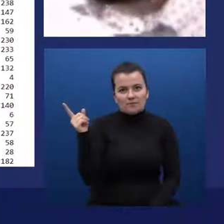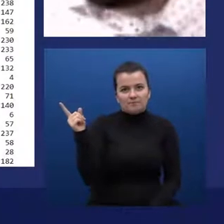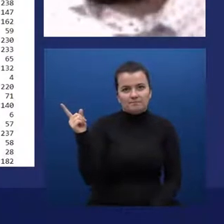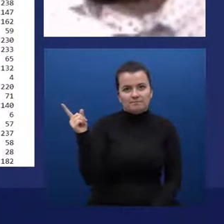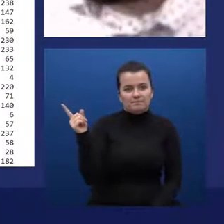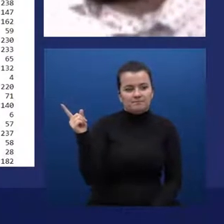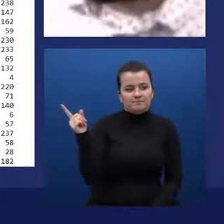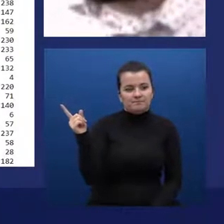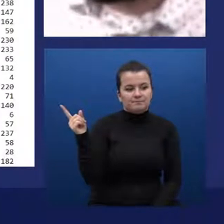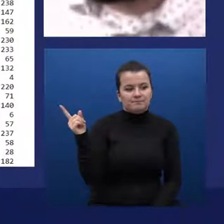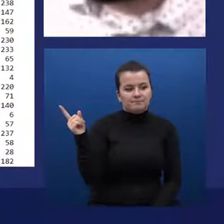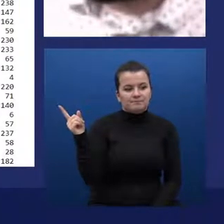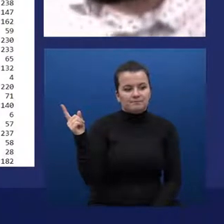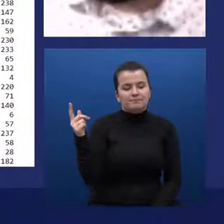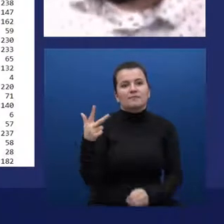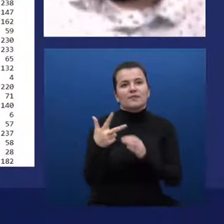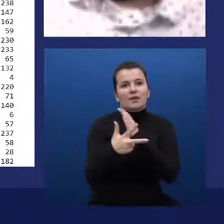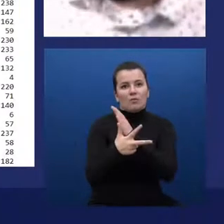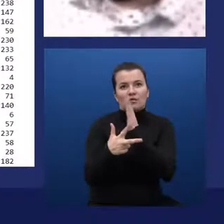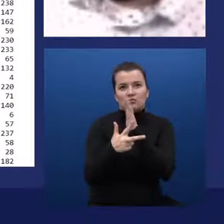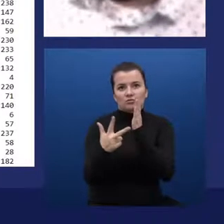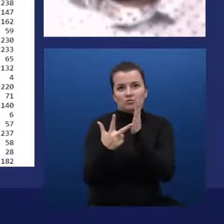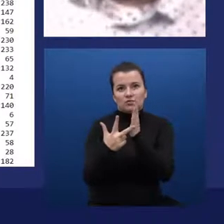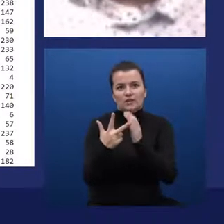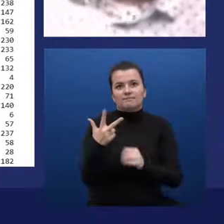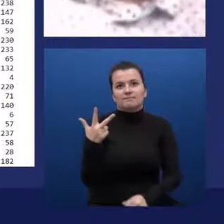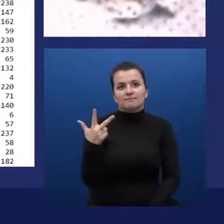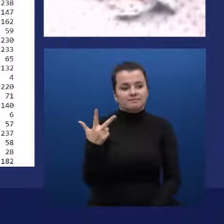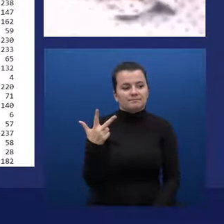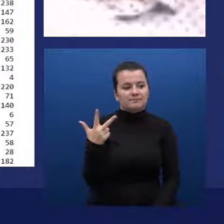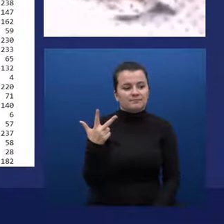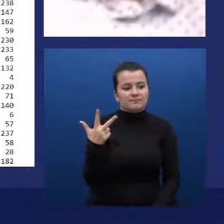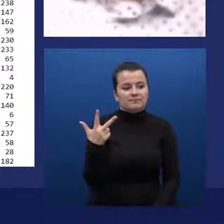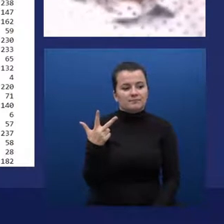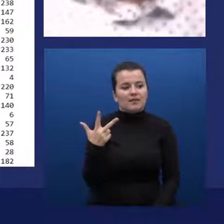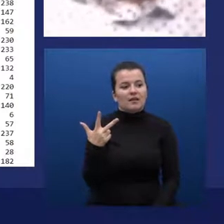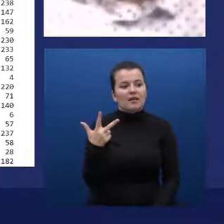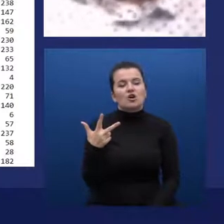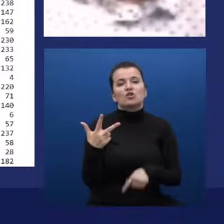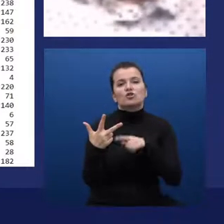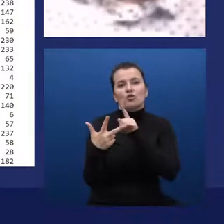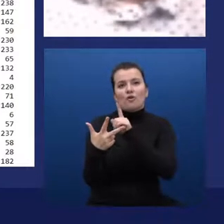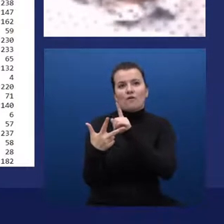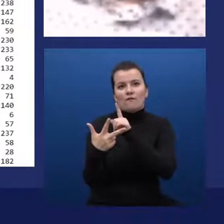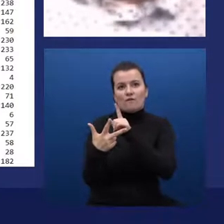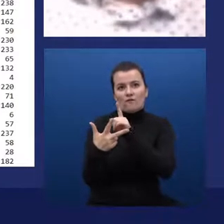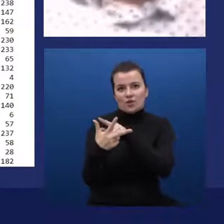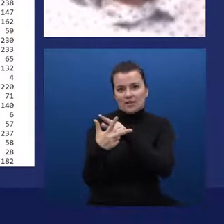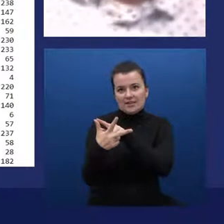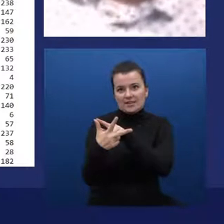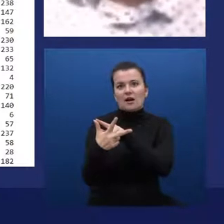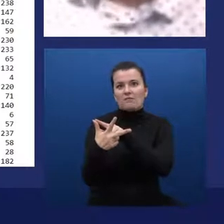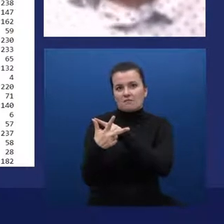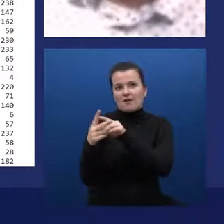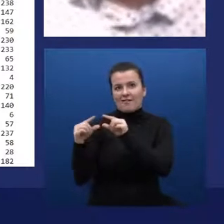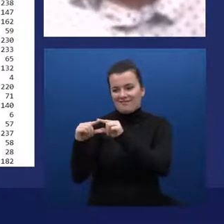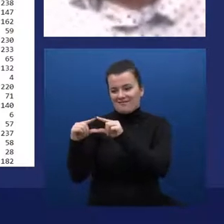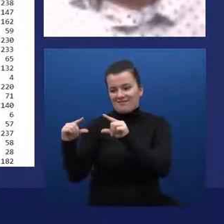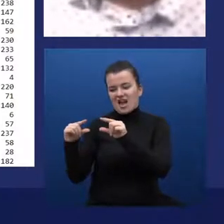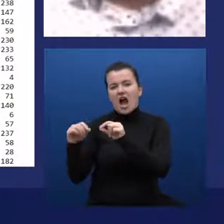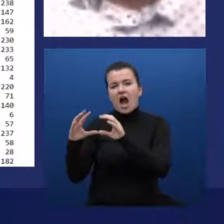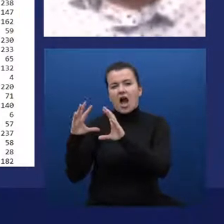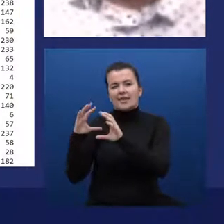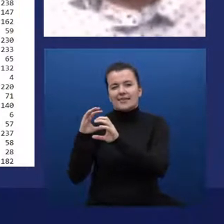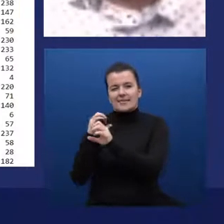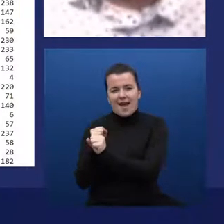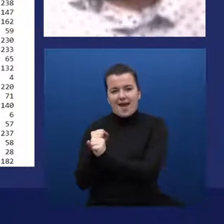these are the bottom three numbers here, right? Right here. So these are these pictures. So for this one, it's clearly darker at the bottom. So you can see that